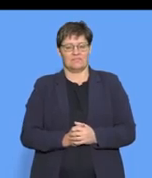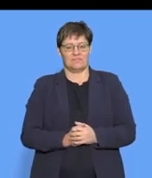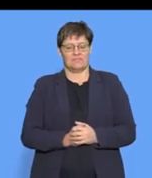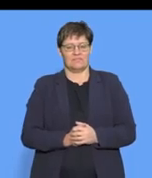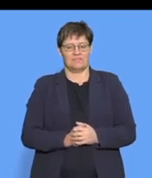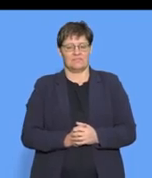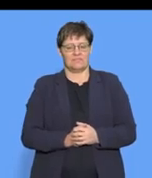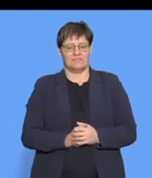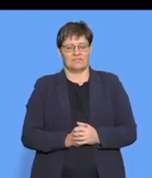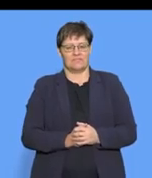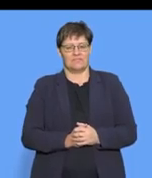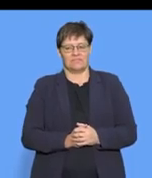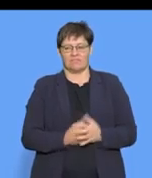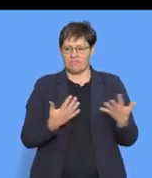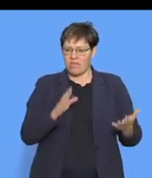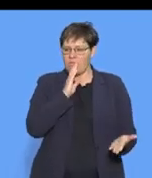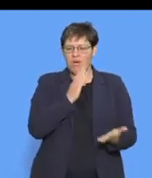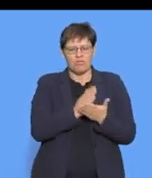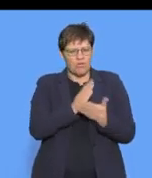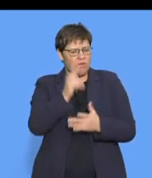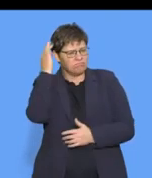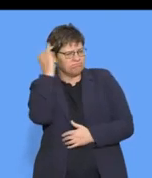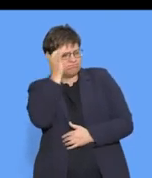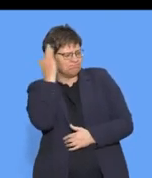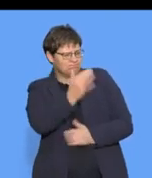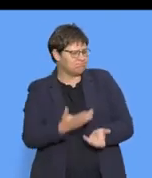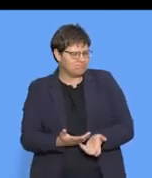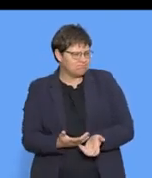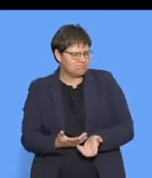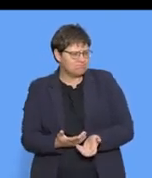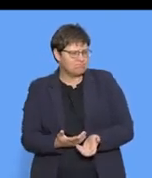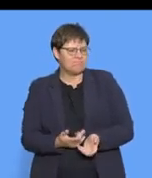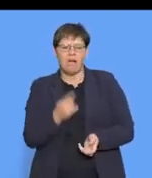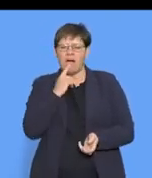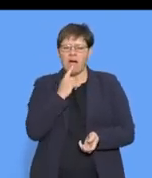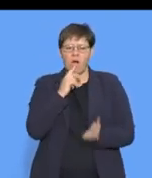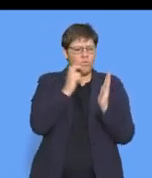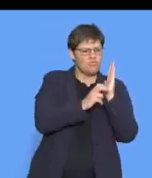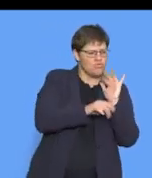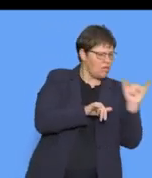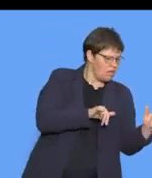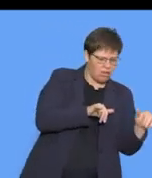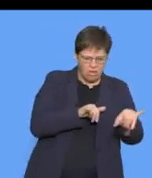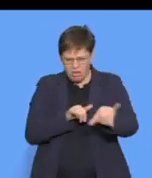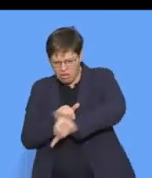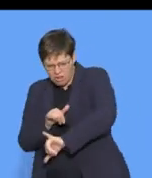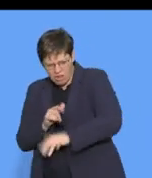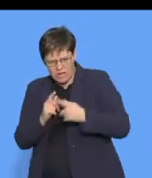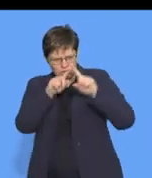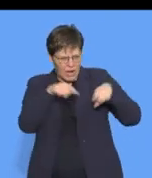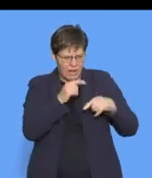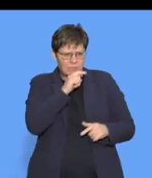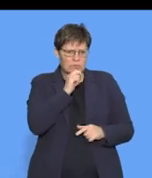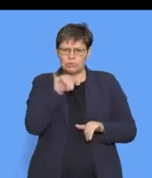So, I'm sure you've always wondered how you'd know which rule to use in any given triangle.